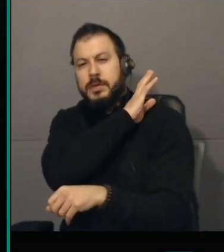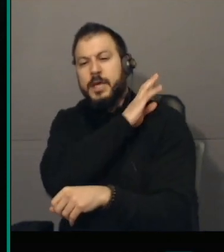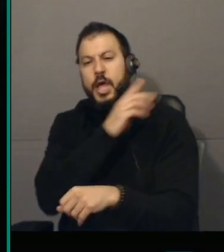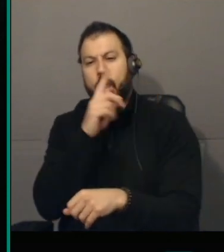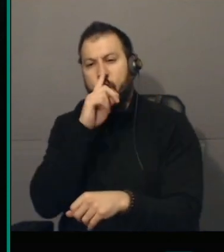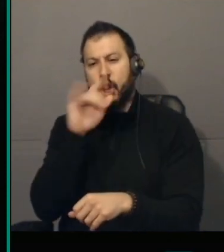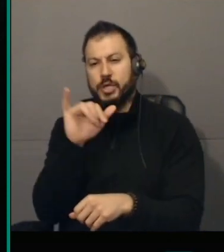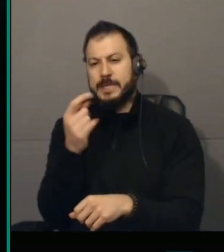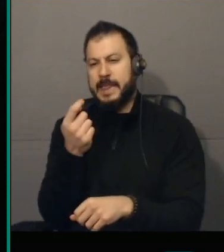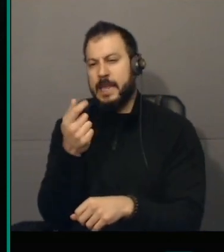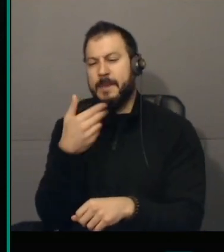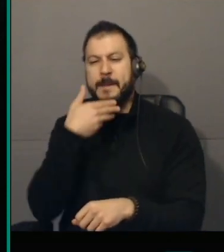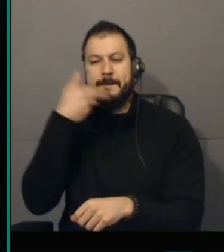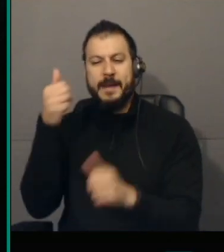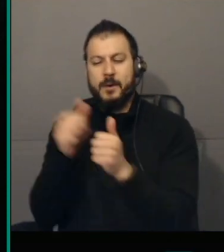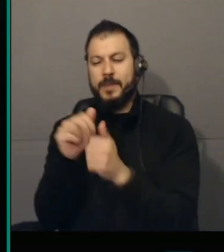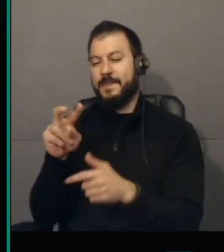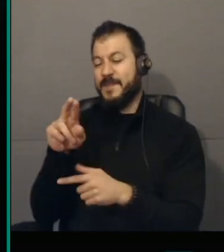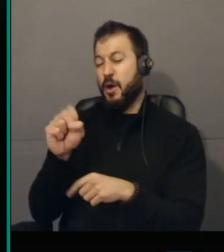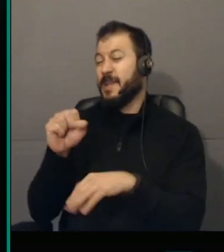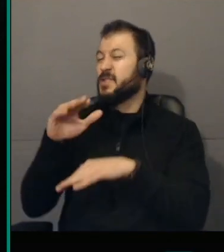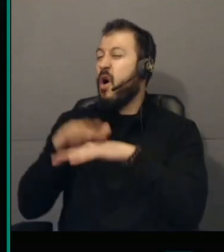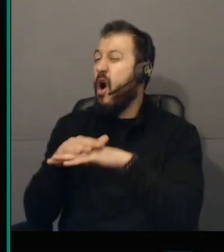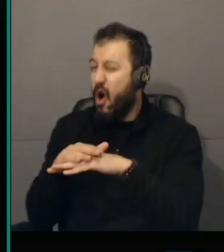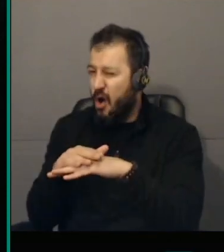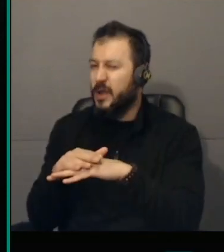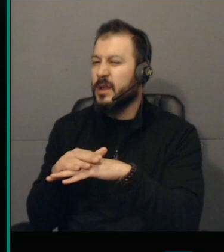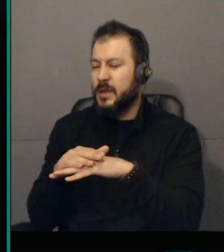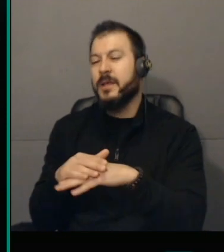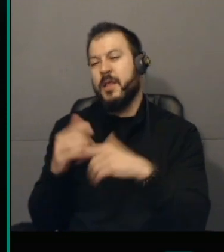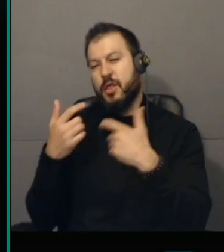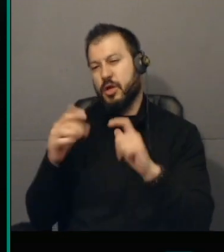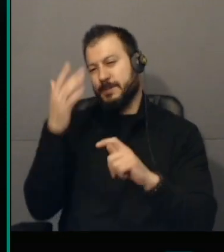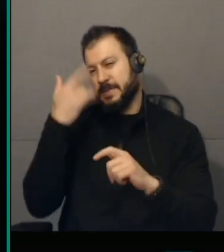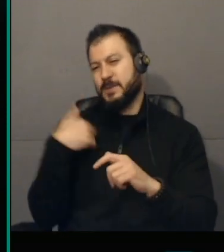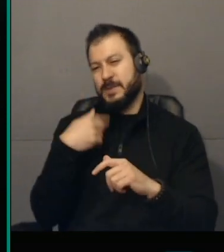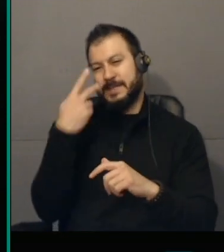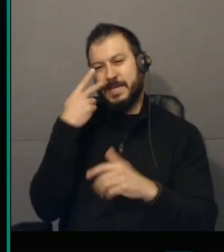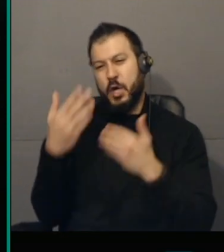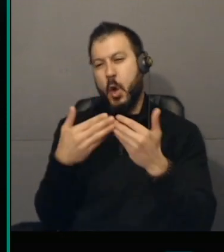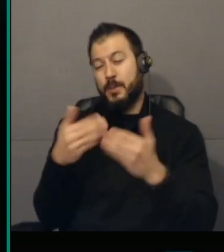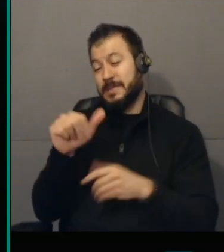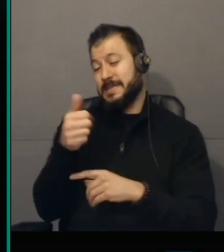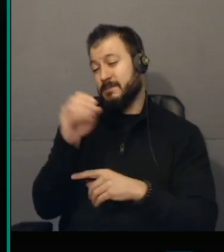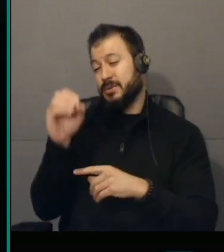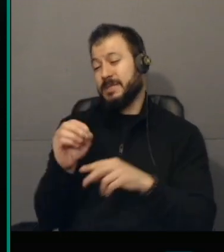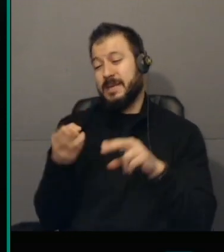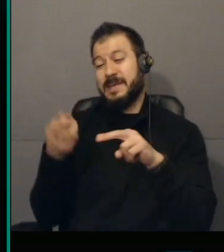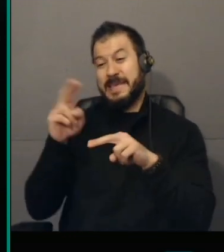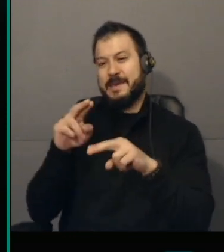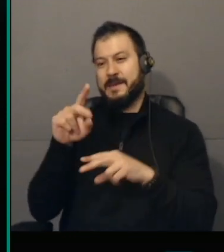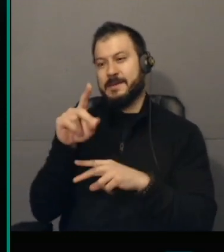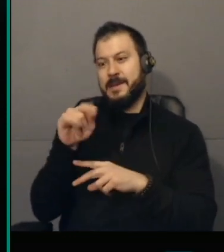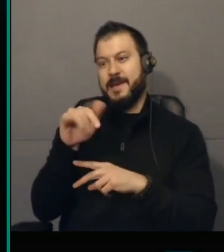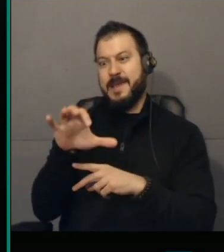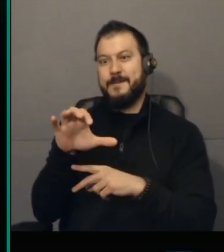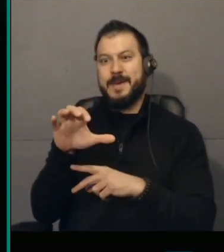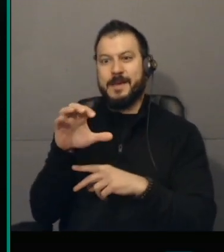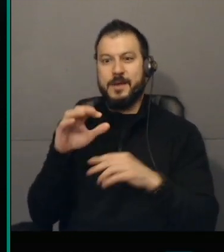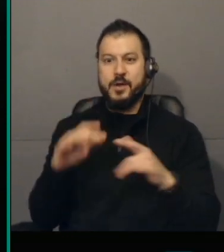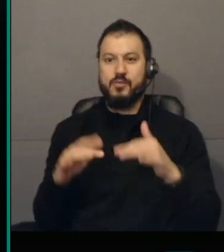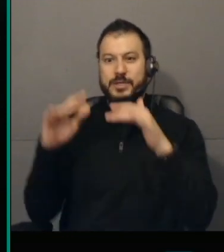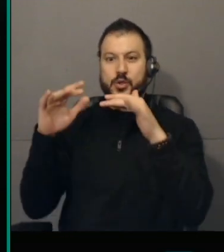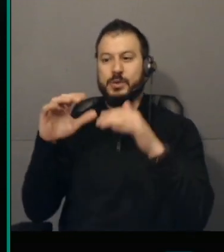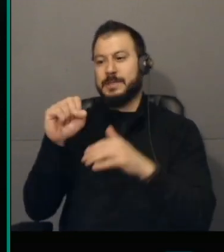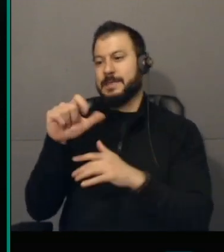actually looks a little bit better with VRS on. And that's largely because we're seeing an almost 10% increase in dynamic resolution